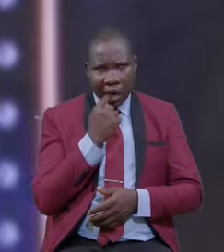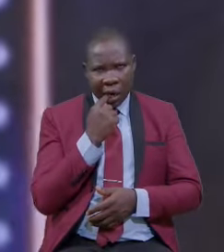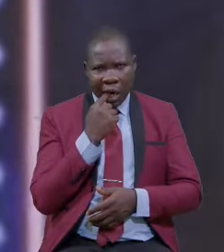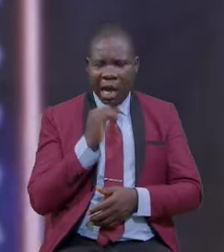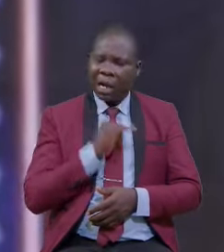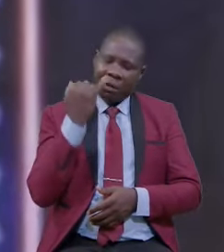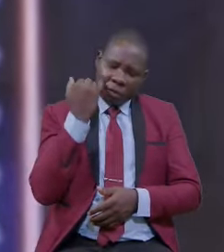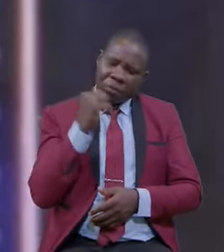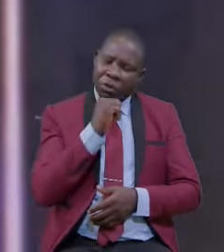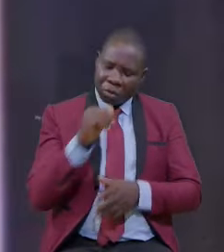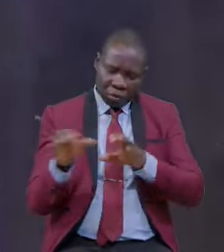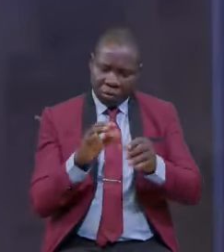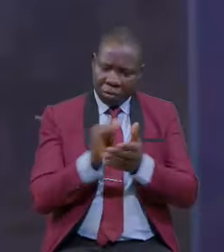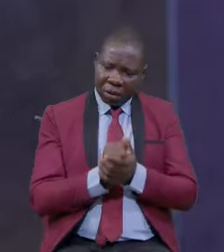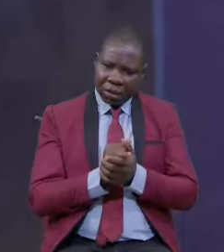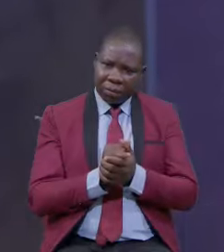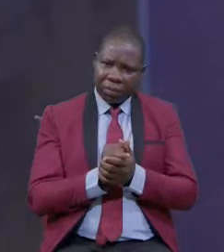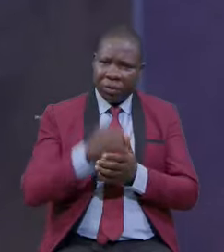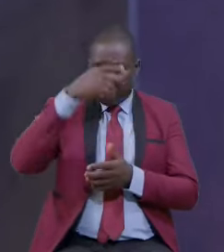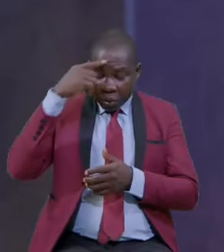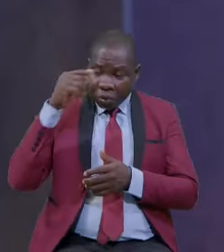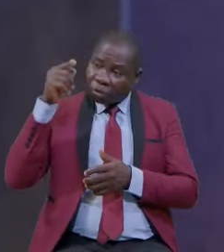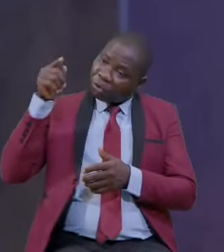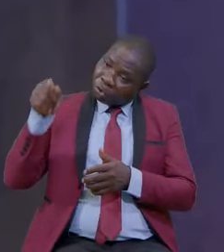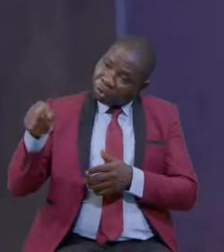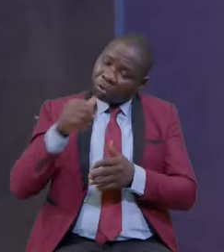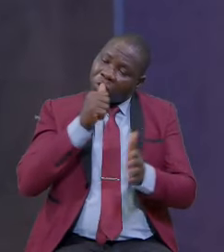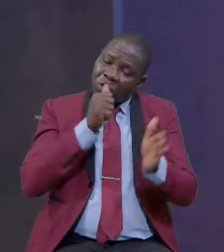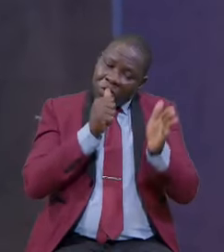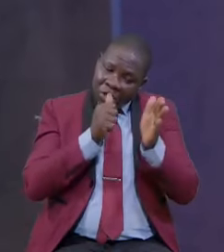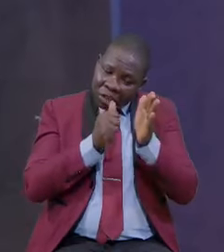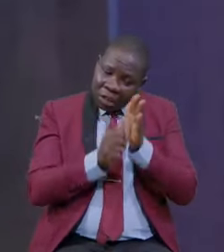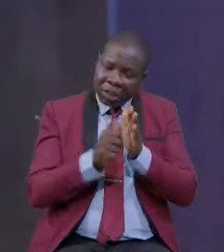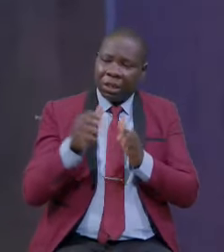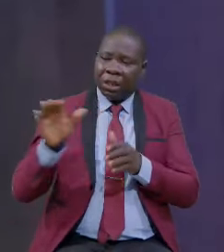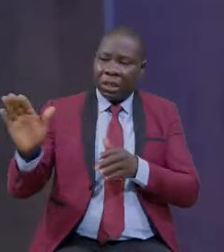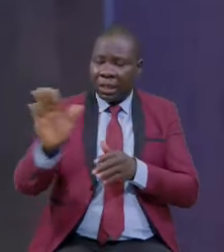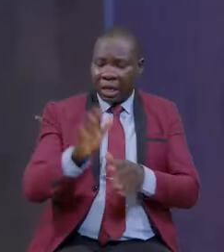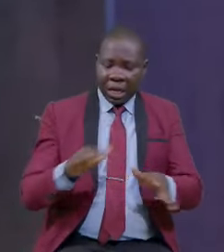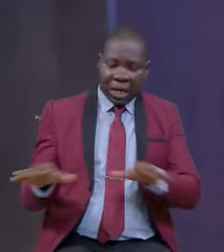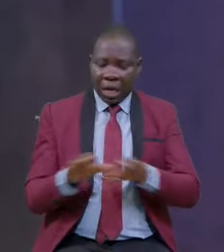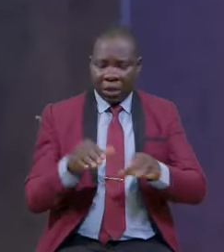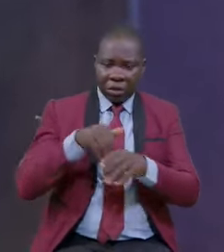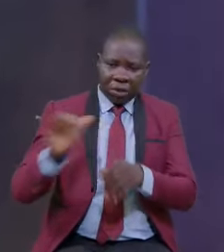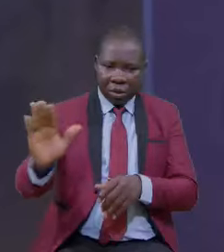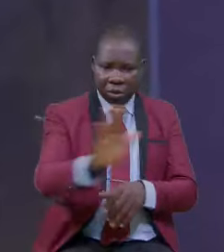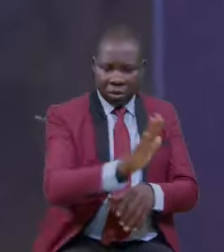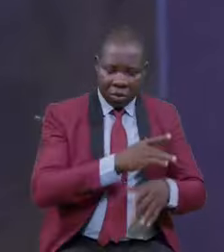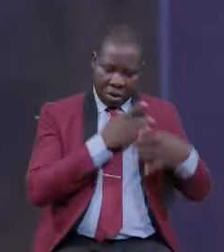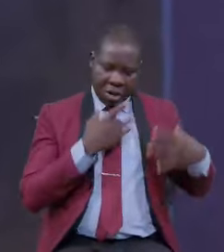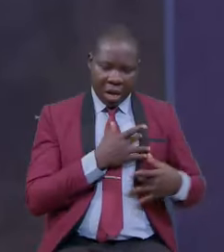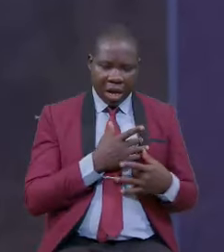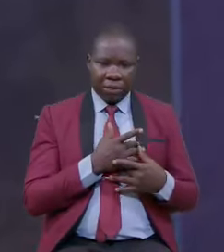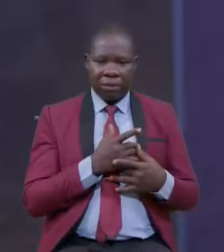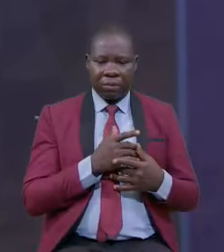were you angry? Because you hid their action in your heart. Turn it around. Look at the word.